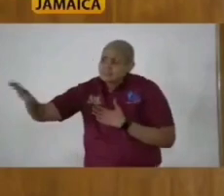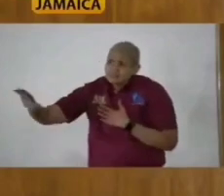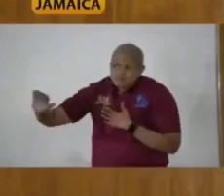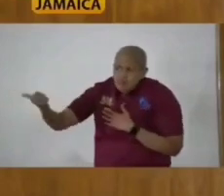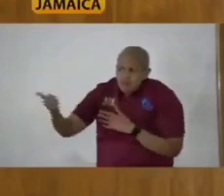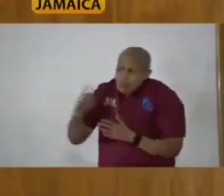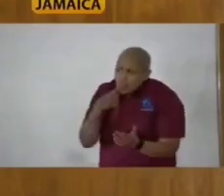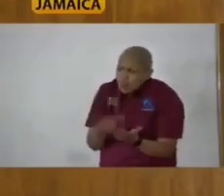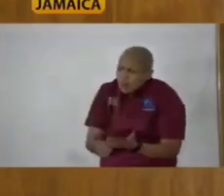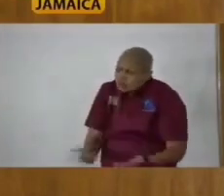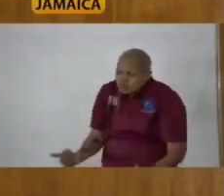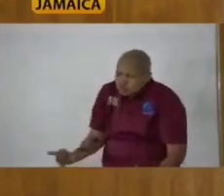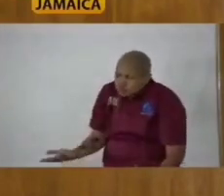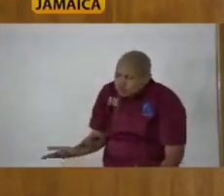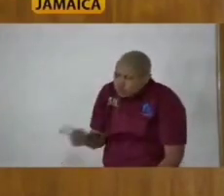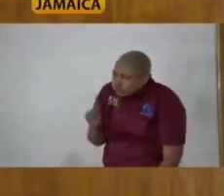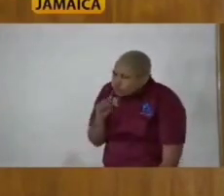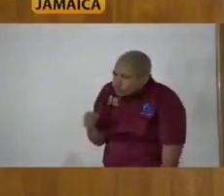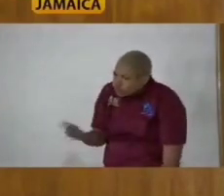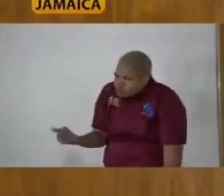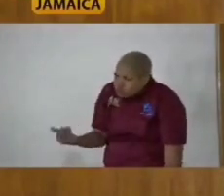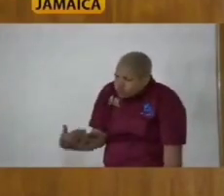letter requesting a reply.